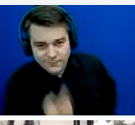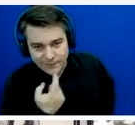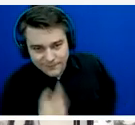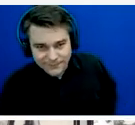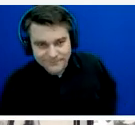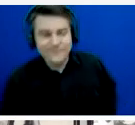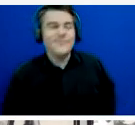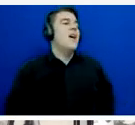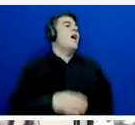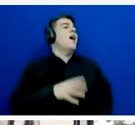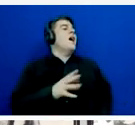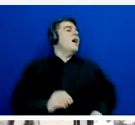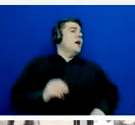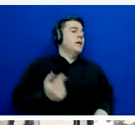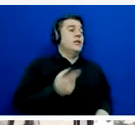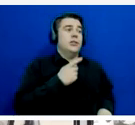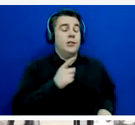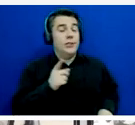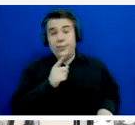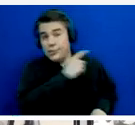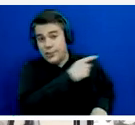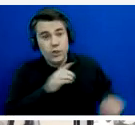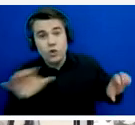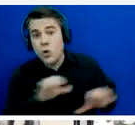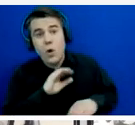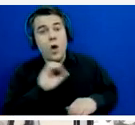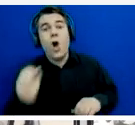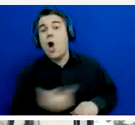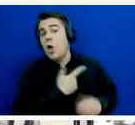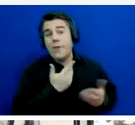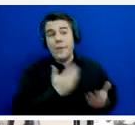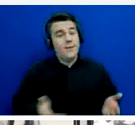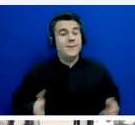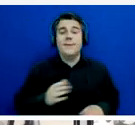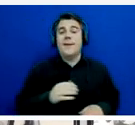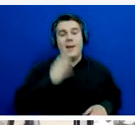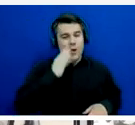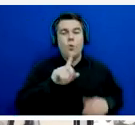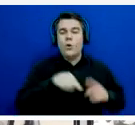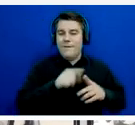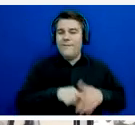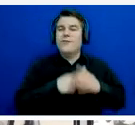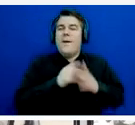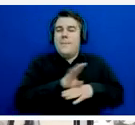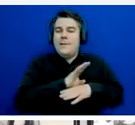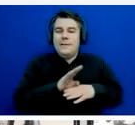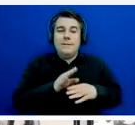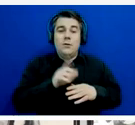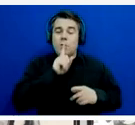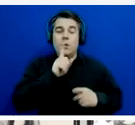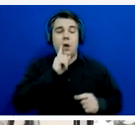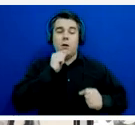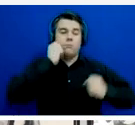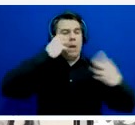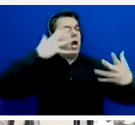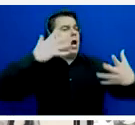And she's doing all the things. She's doing the things. And I know, when you first started the business, you weren't real outgoing and all that kind of